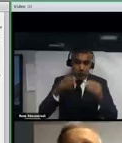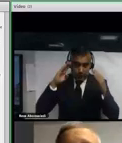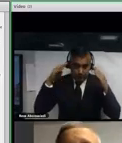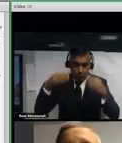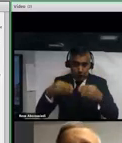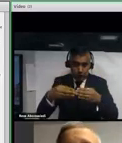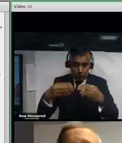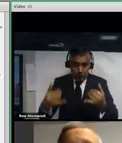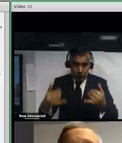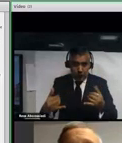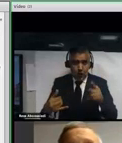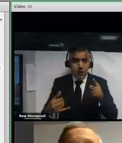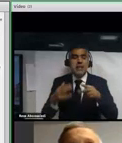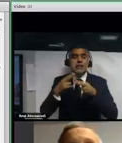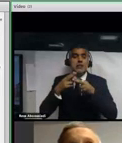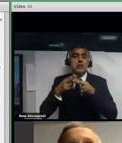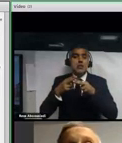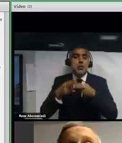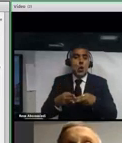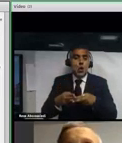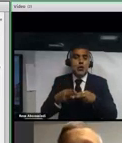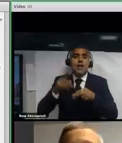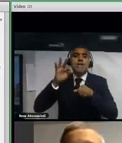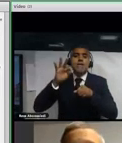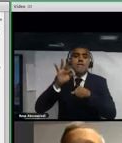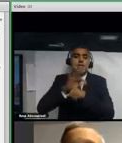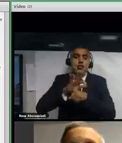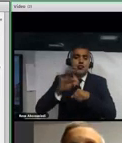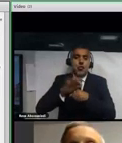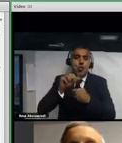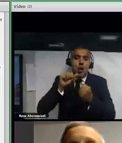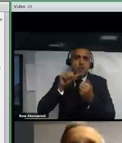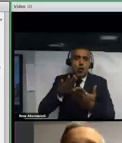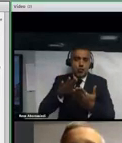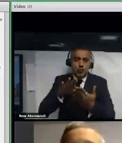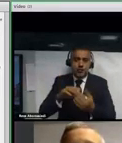is we sometimes refer to as the functional approach.